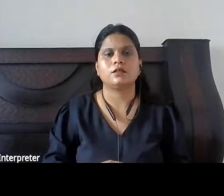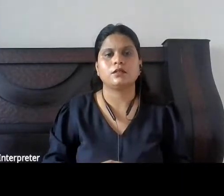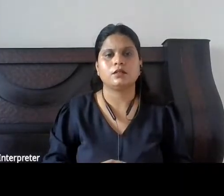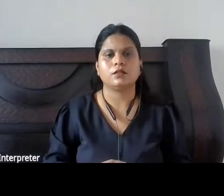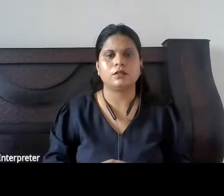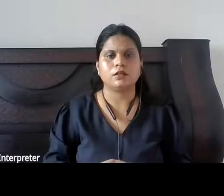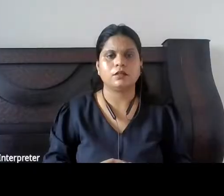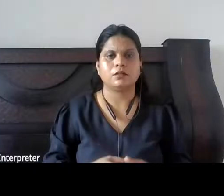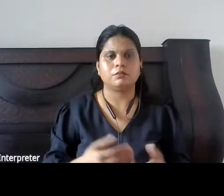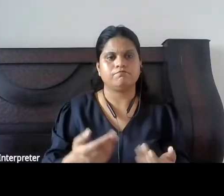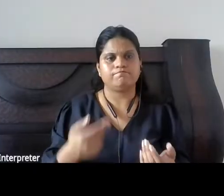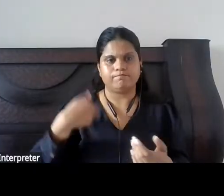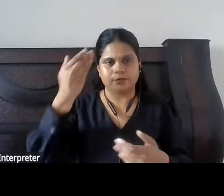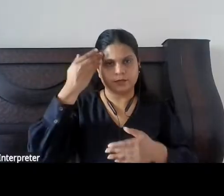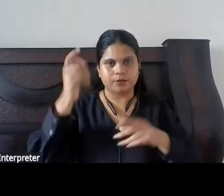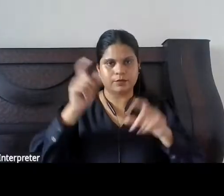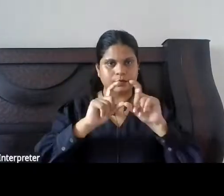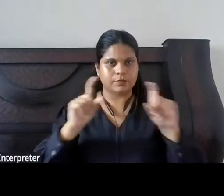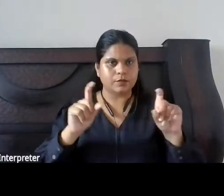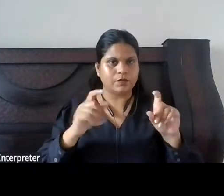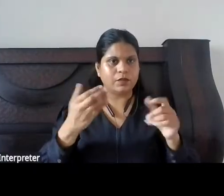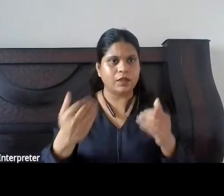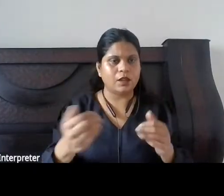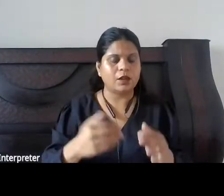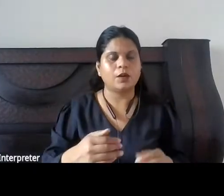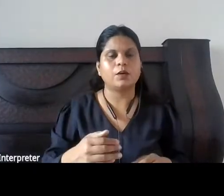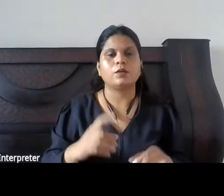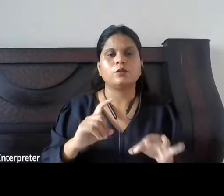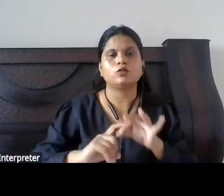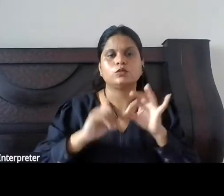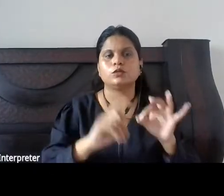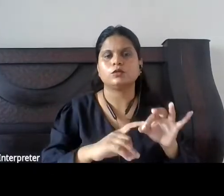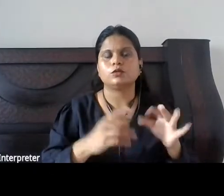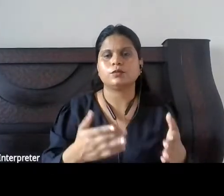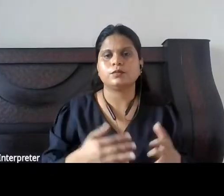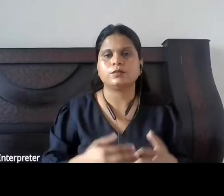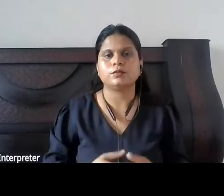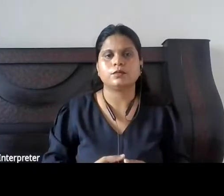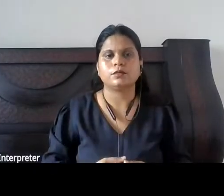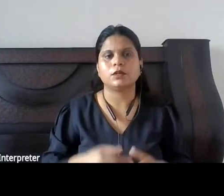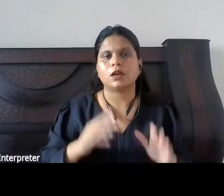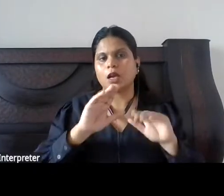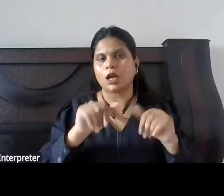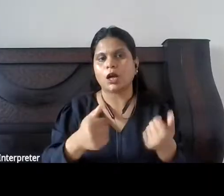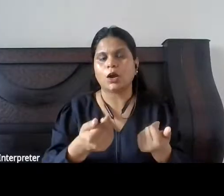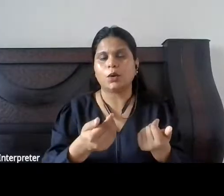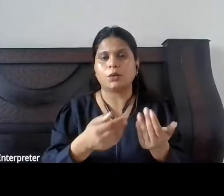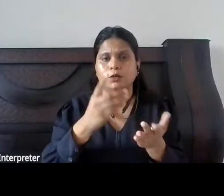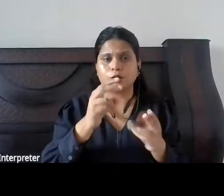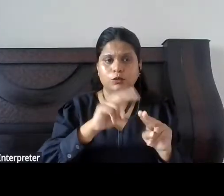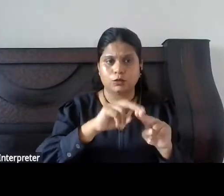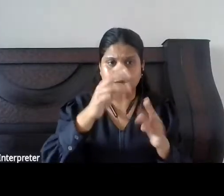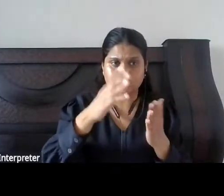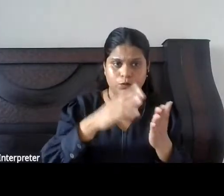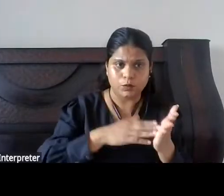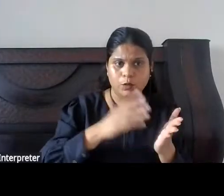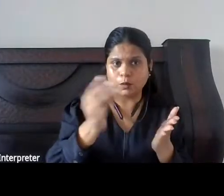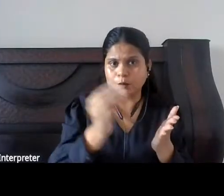happen. Okay. And now where to retrieve this form, and how are they going to circulate this?